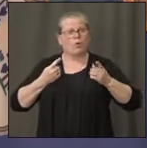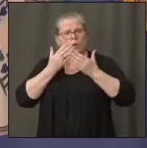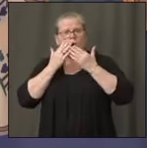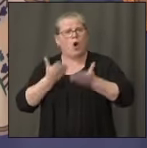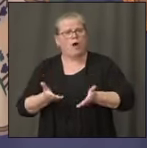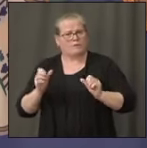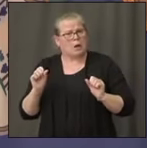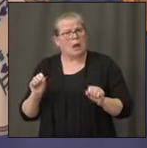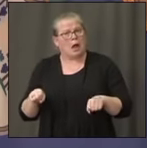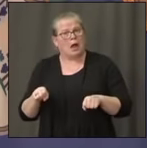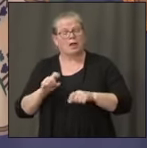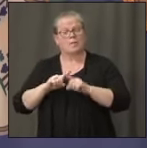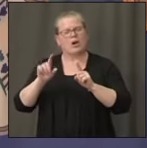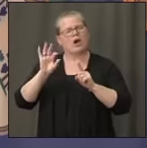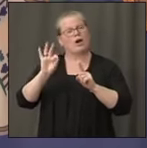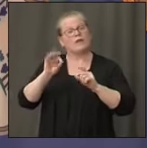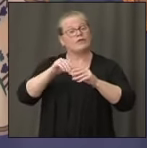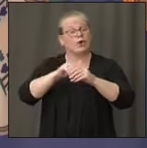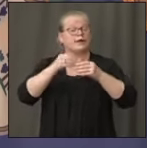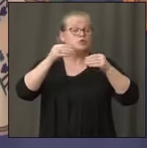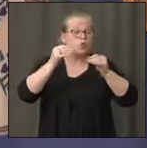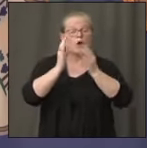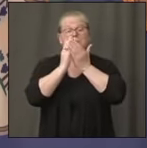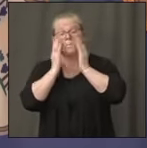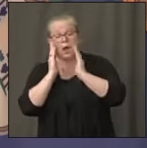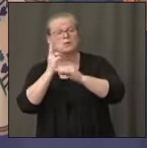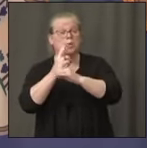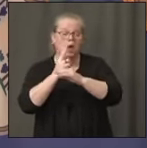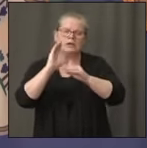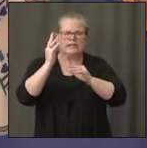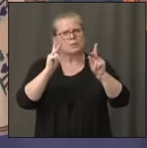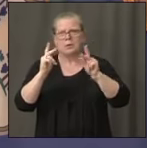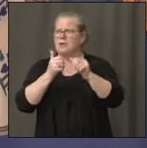in some other states, we'll take a second look. So far, so good.